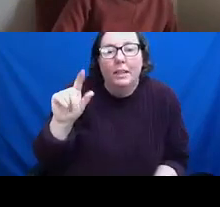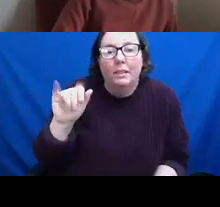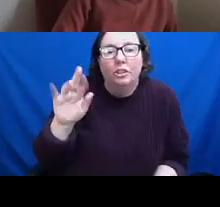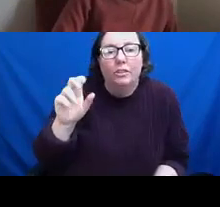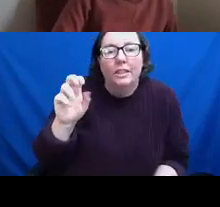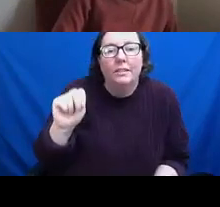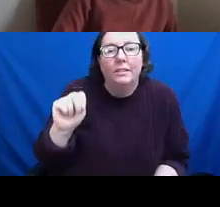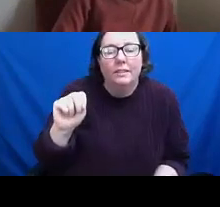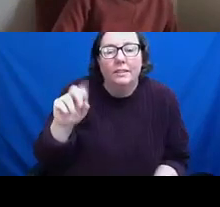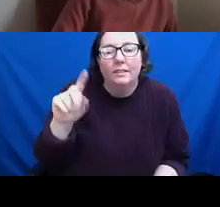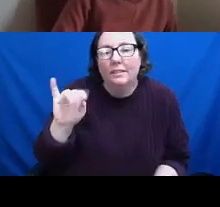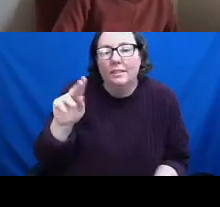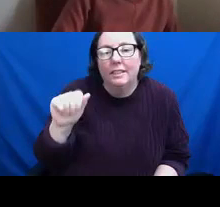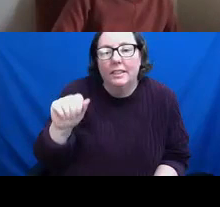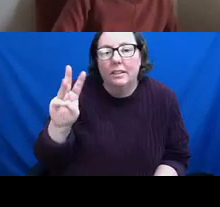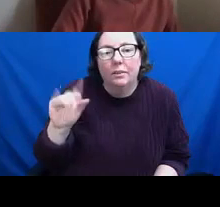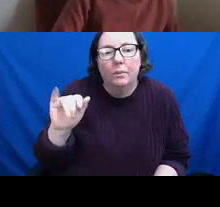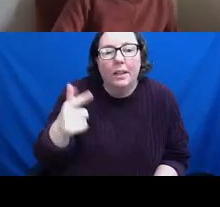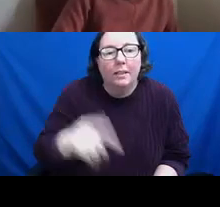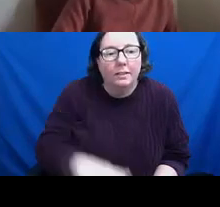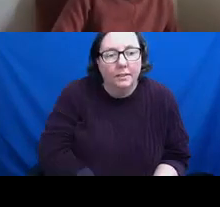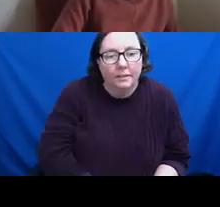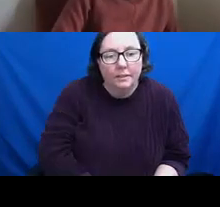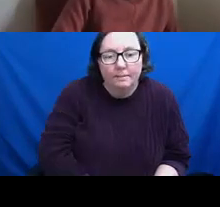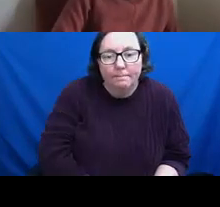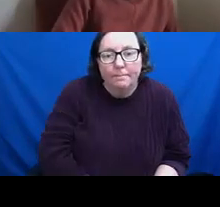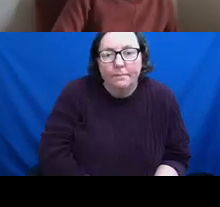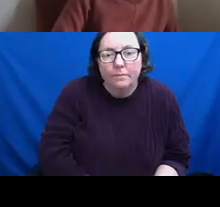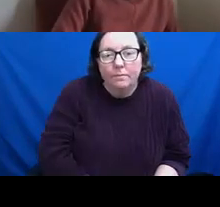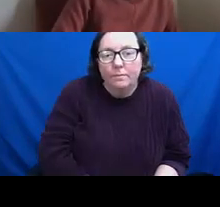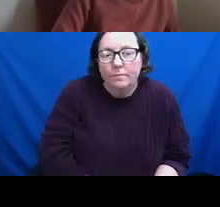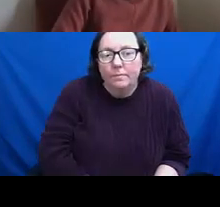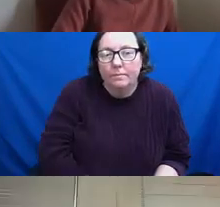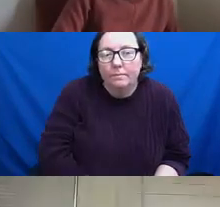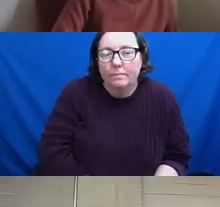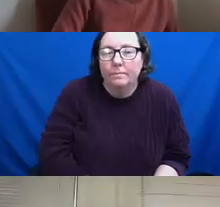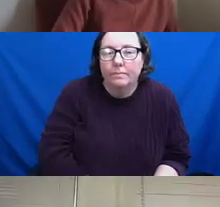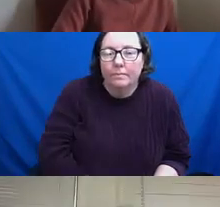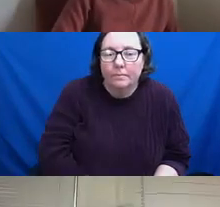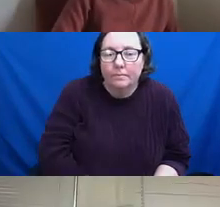Wang.